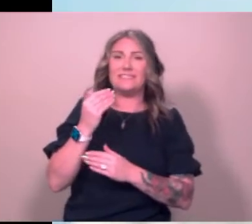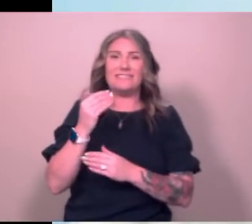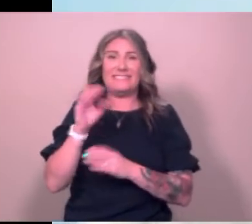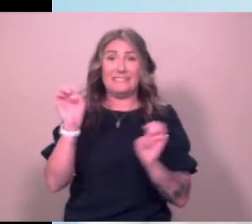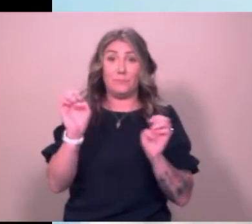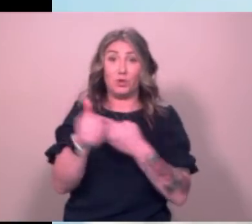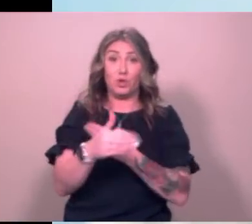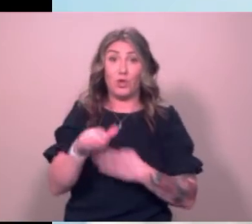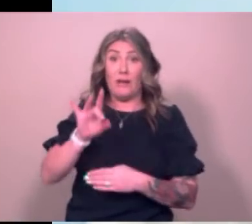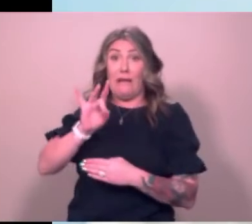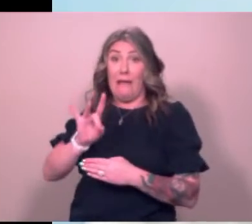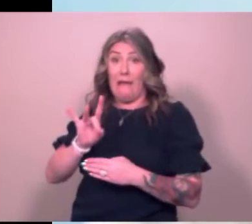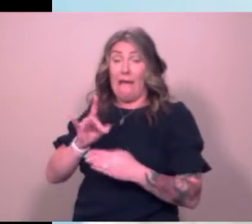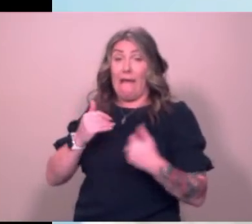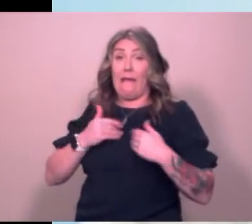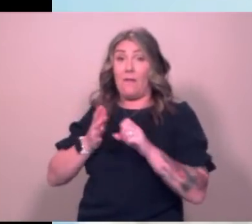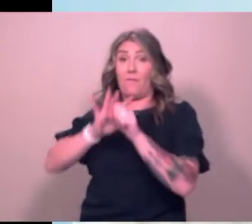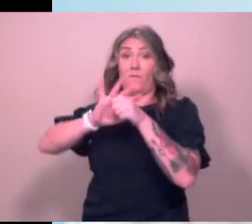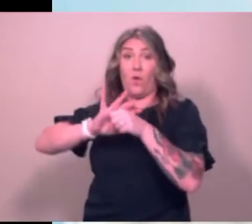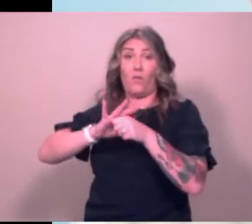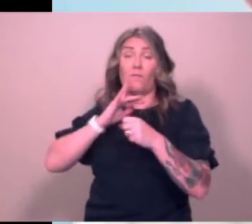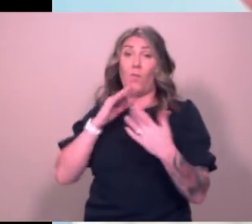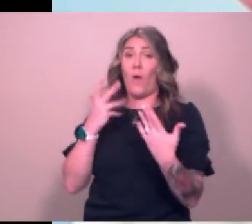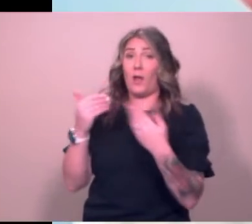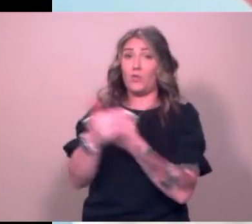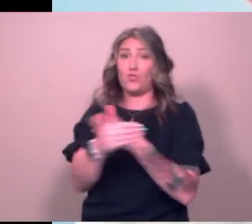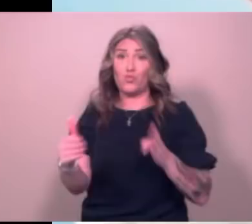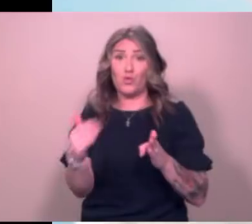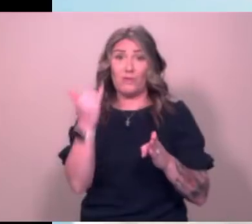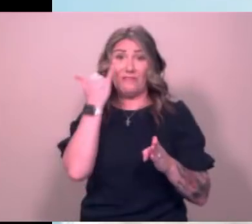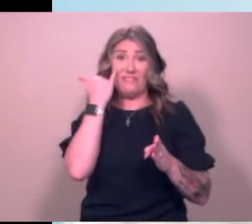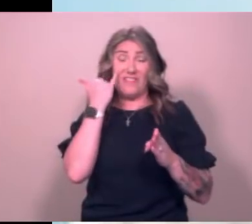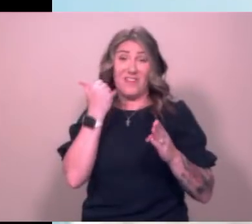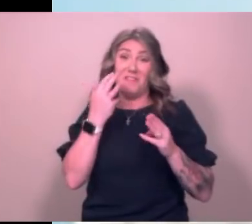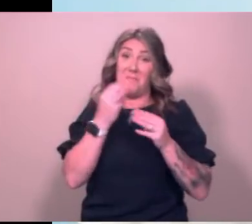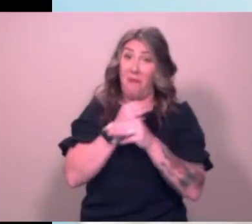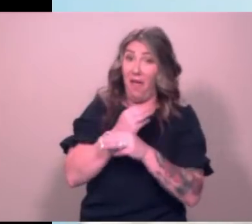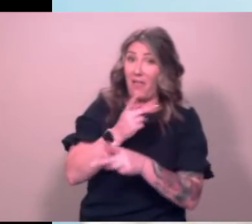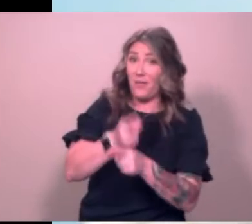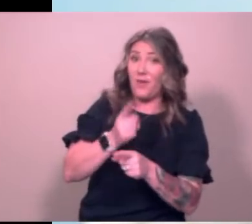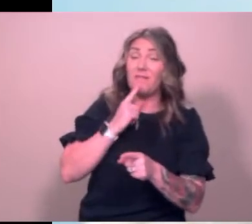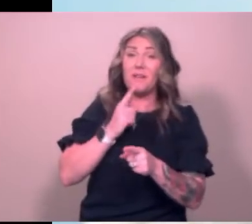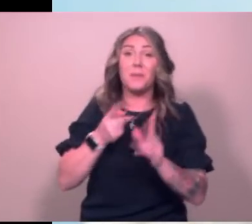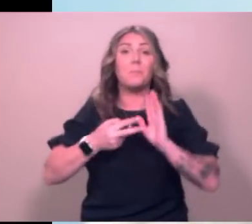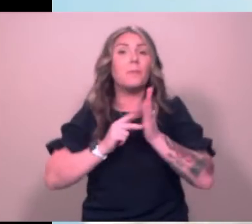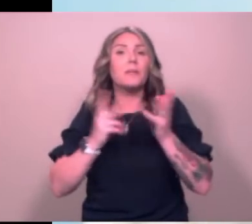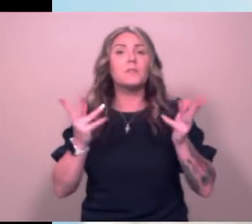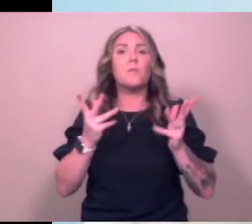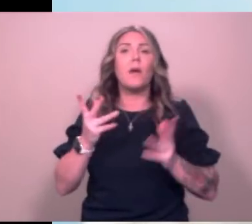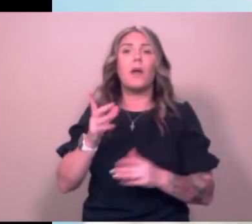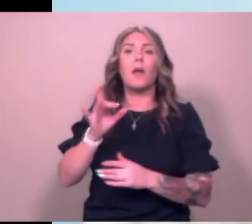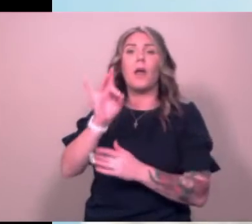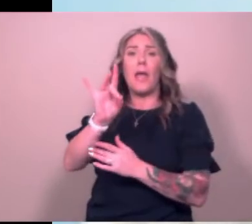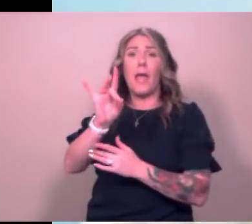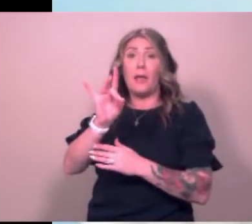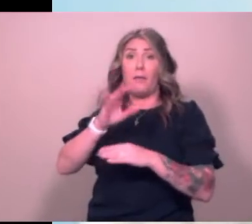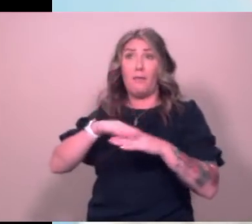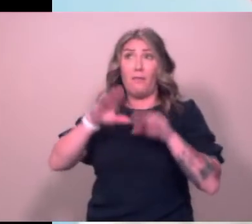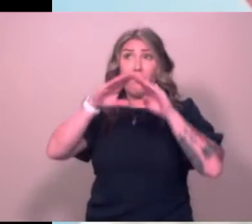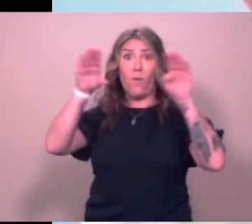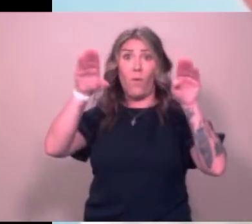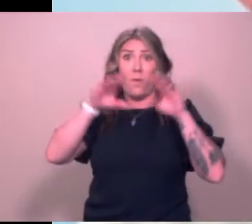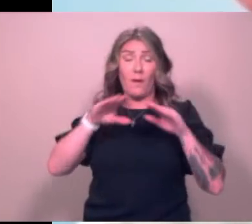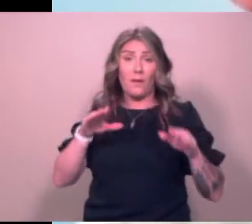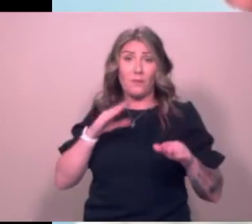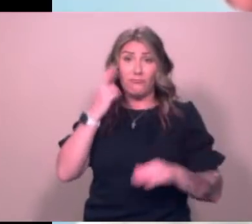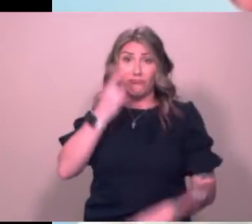with COVID waiting for a room upstairs. So if you did the math right, that means we have only 8 up on the floor. And